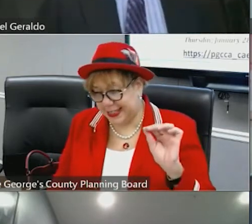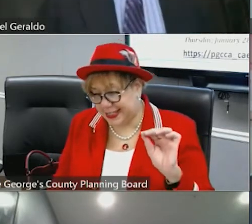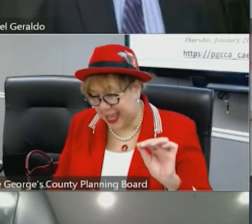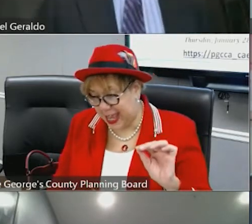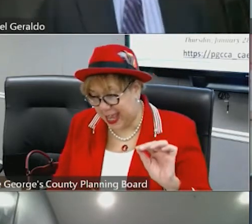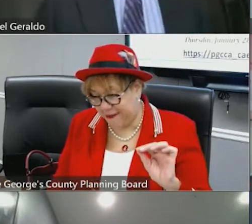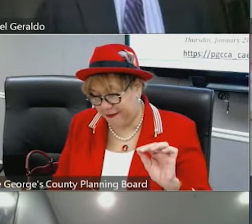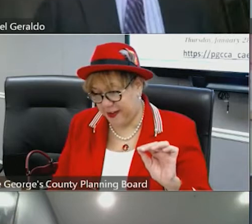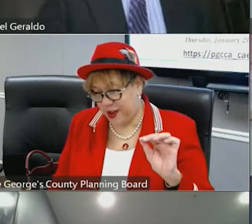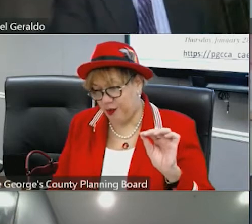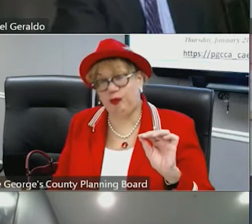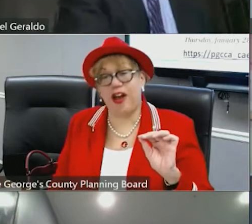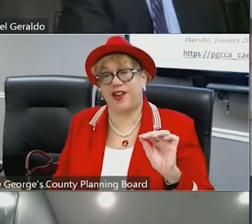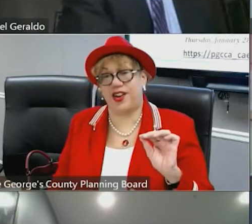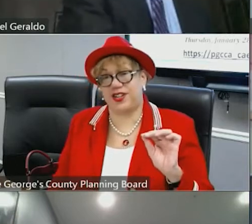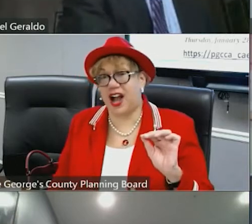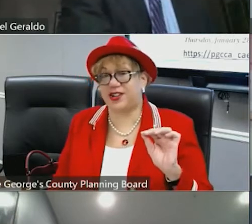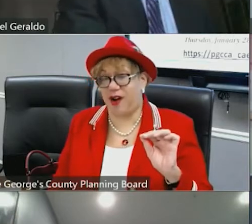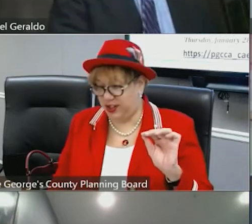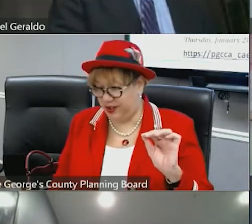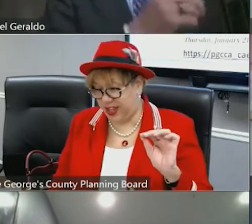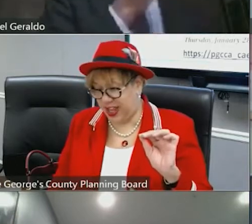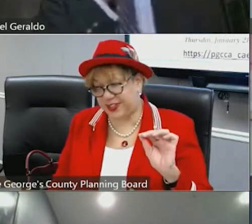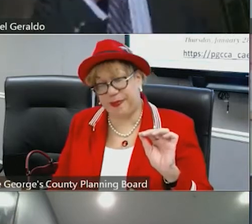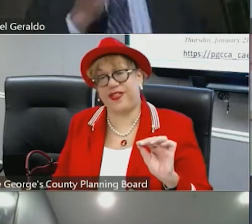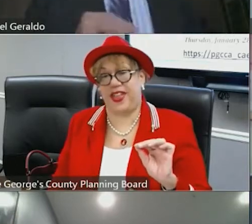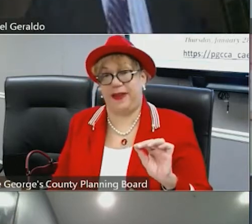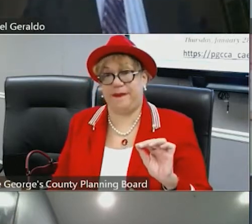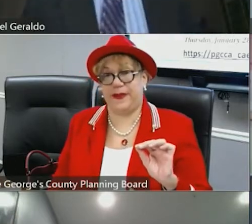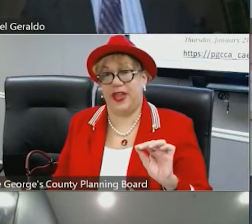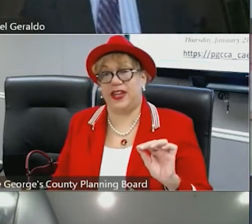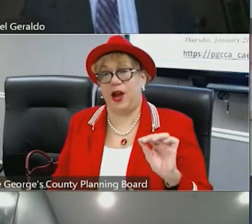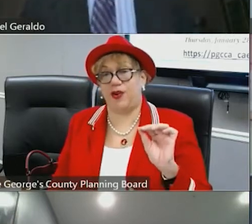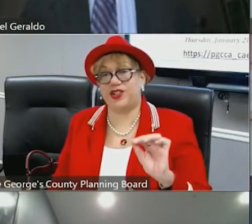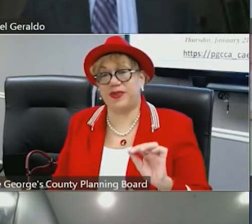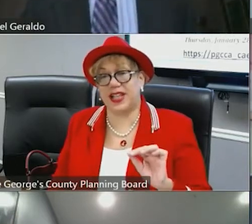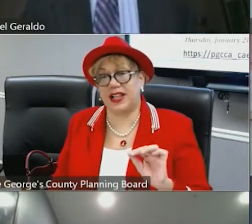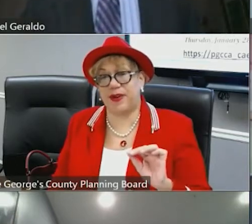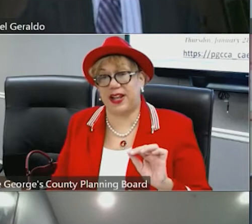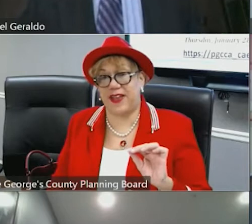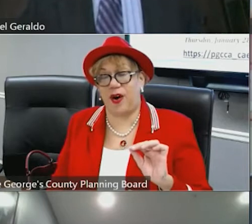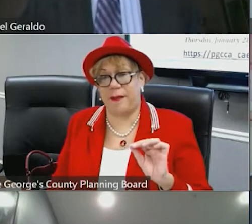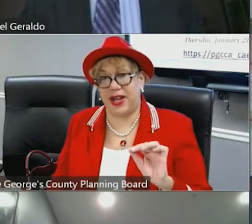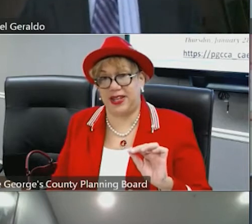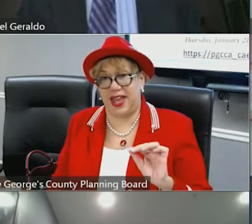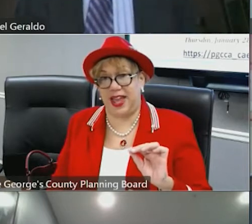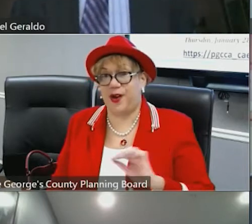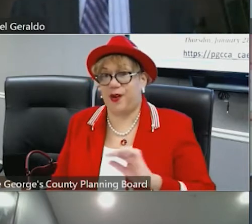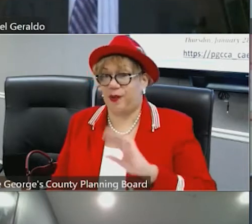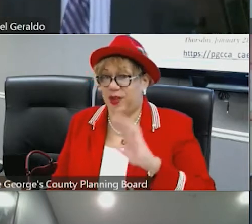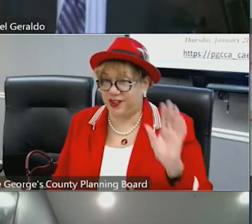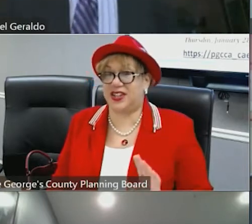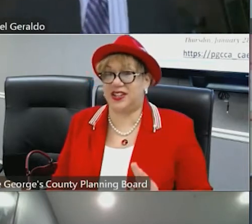and safe Reverend Dr. Martin Luther King's birthday. Now, we're going to be celebrating that on Monday.